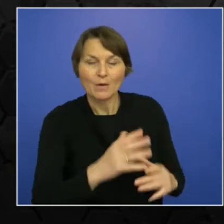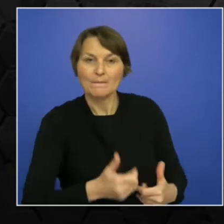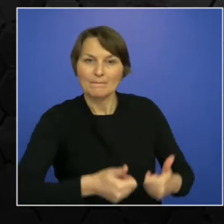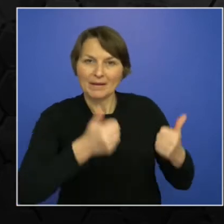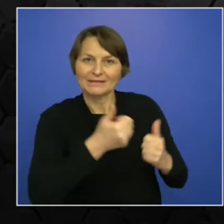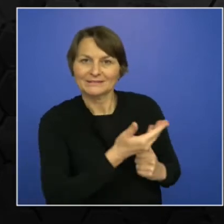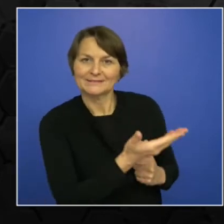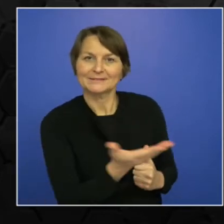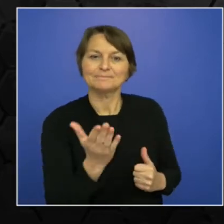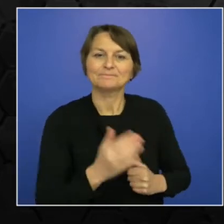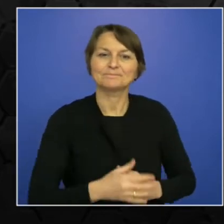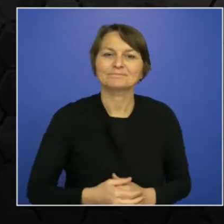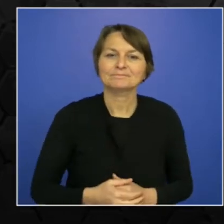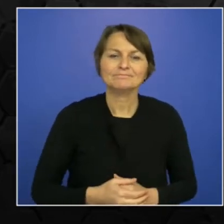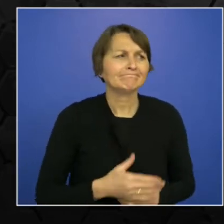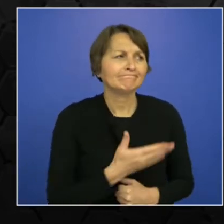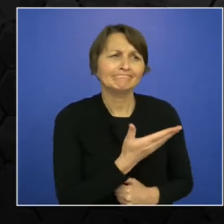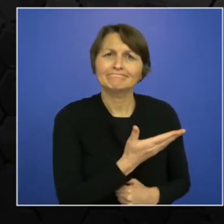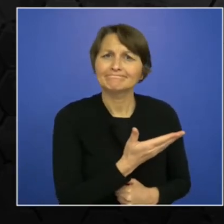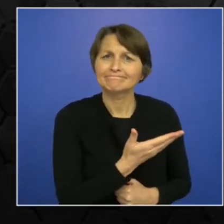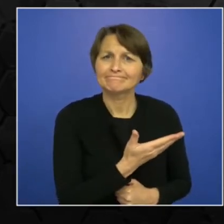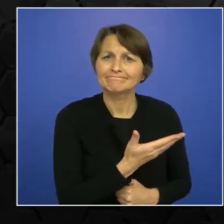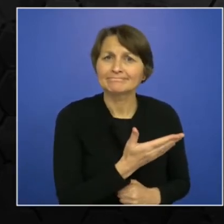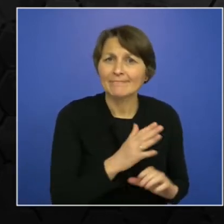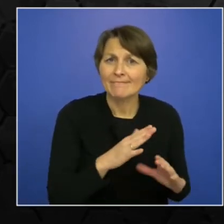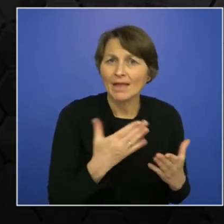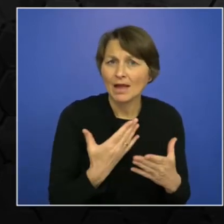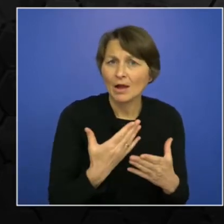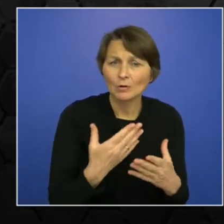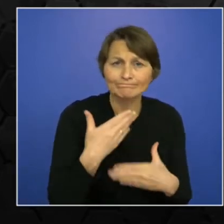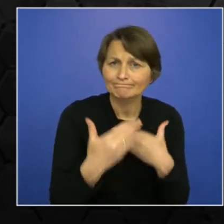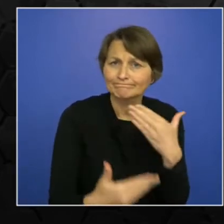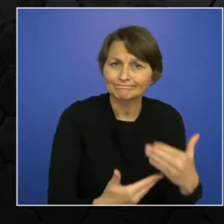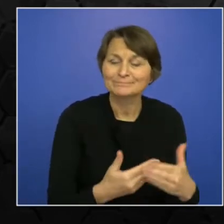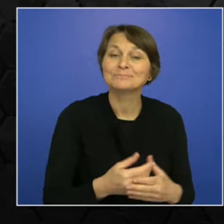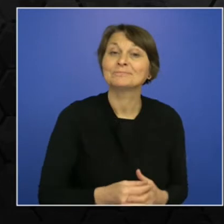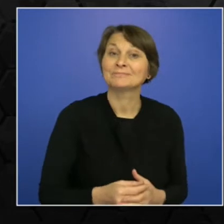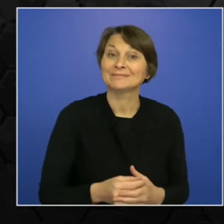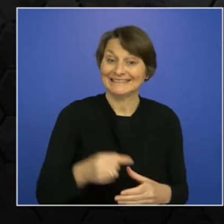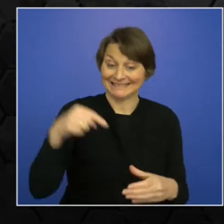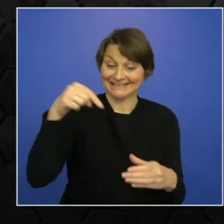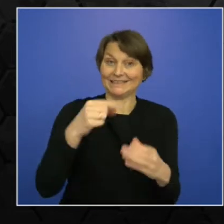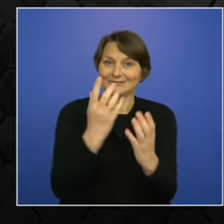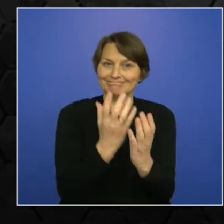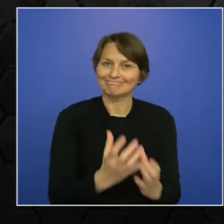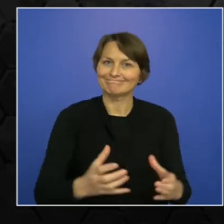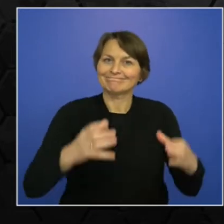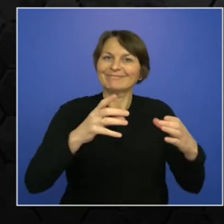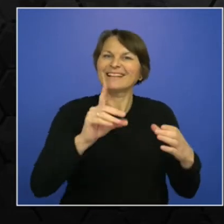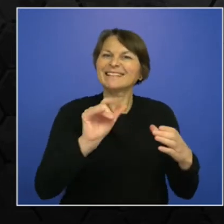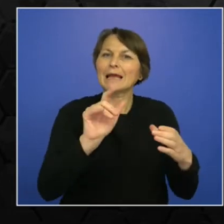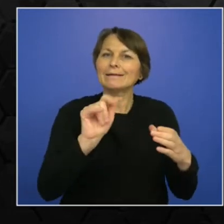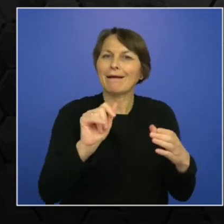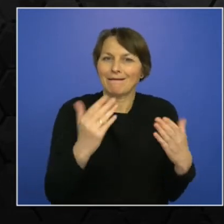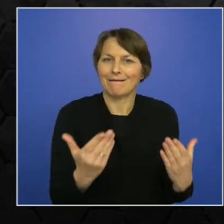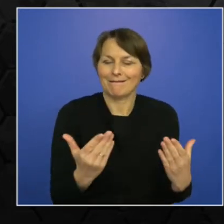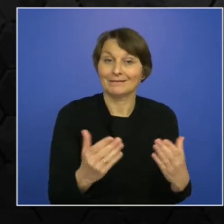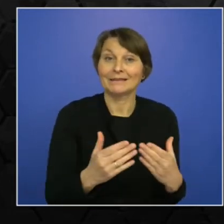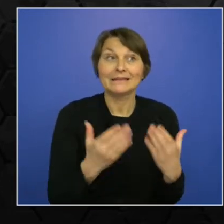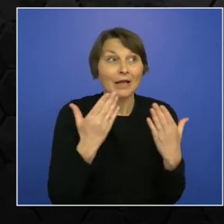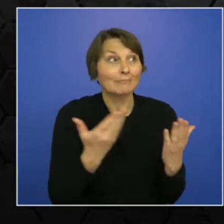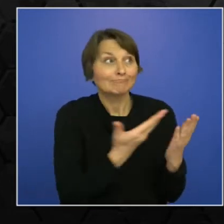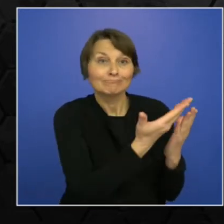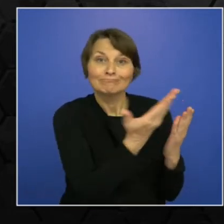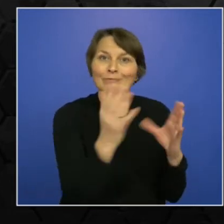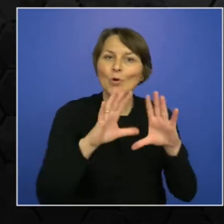So how does machine learning work? The answer is from data. In today's world, we create a huge volume